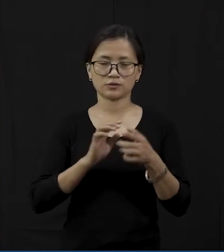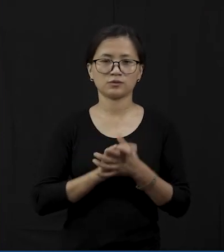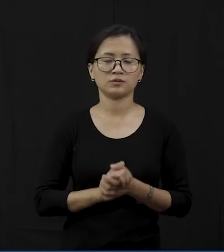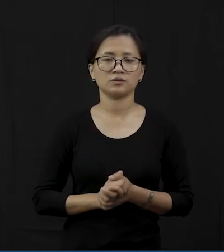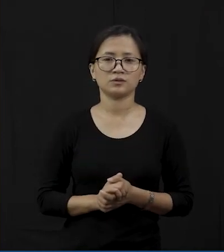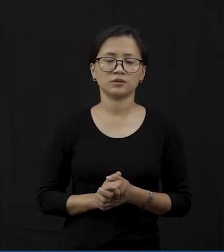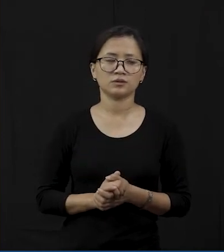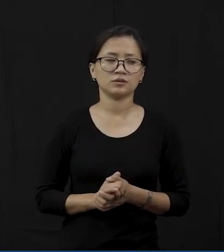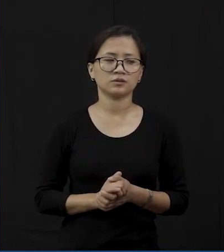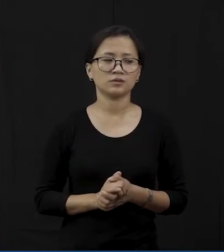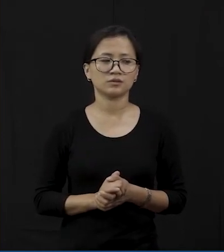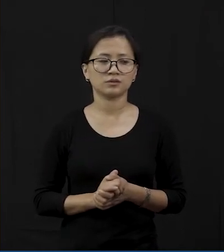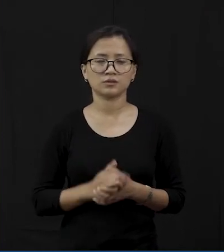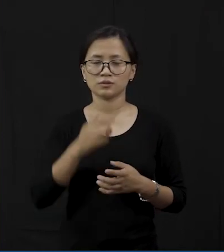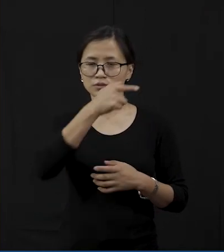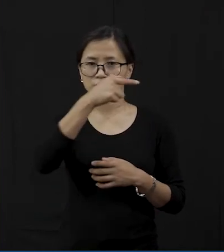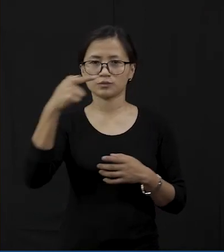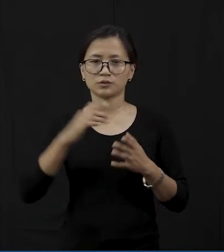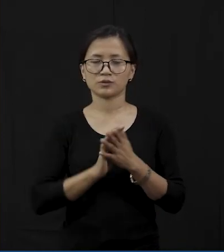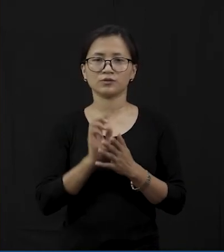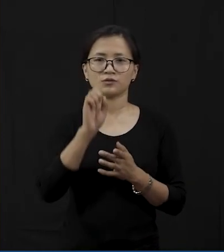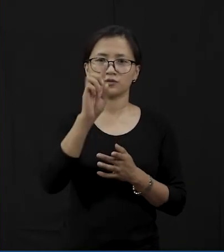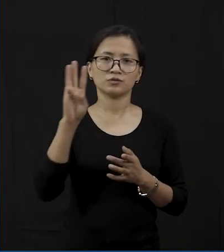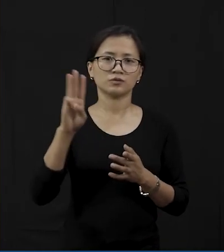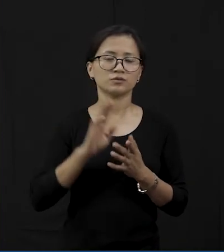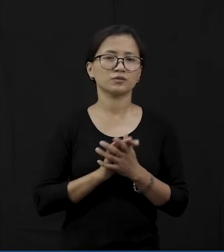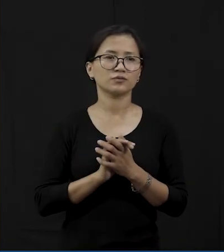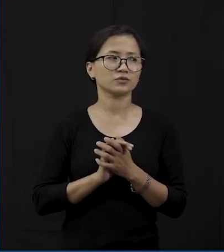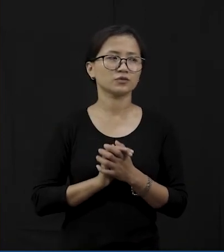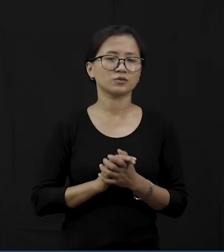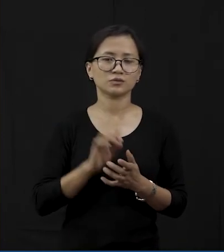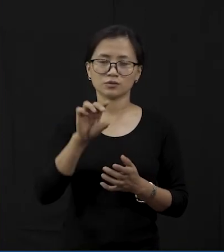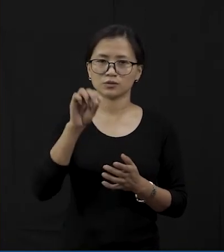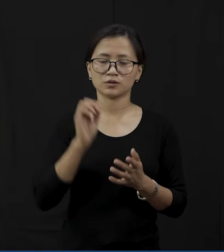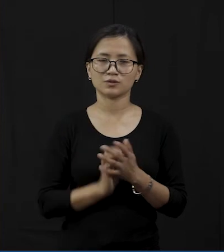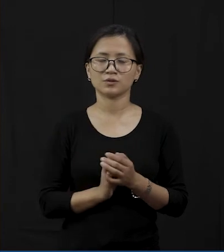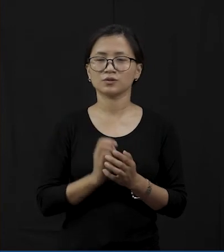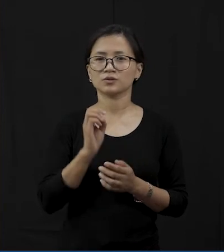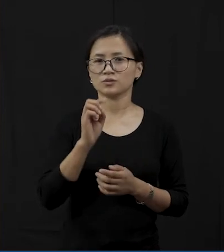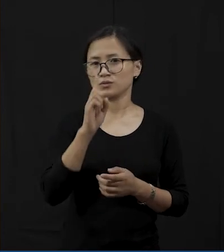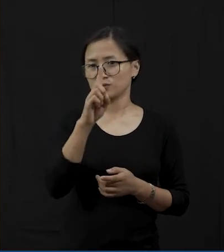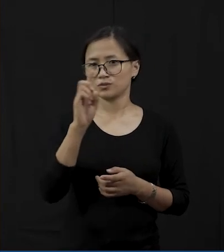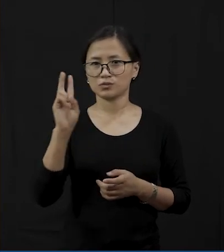And subtracting 14 minus 2, you get 12.